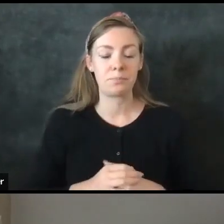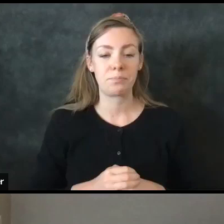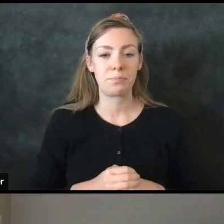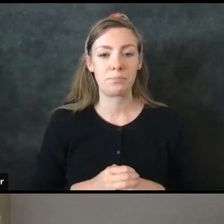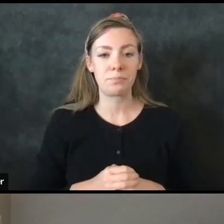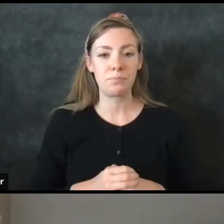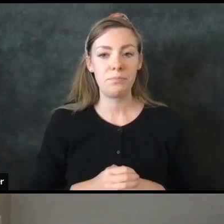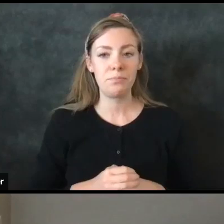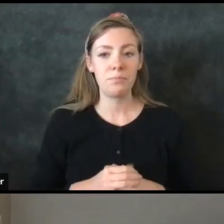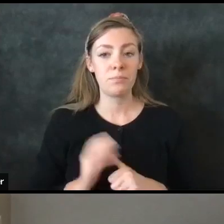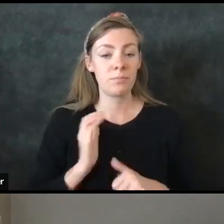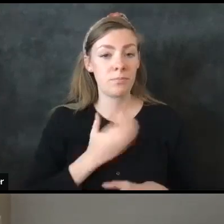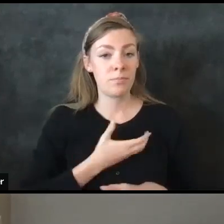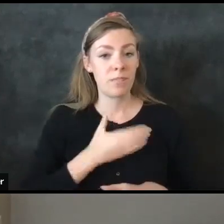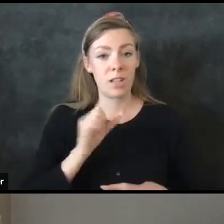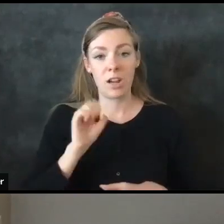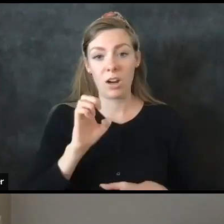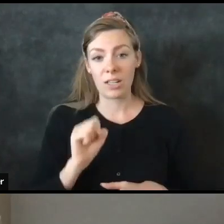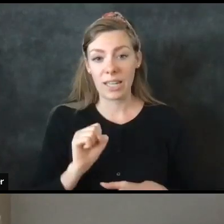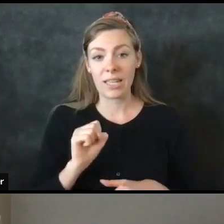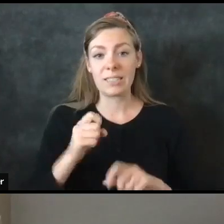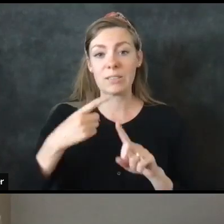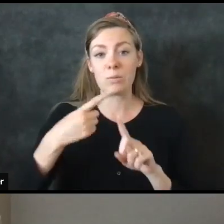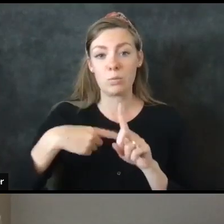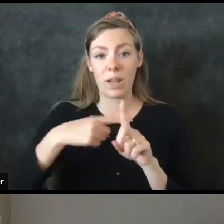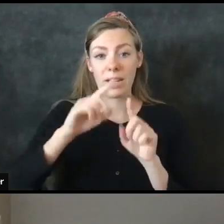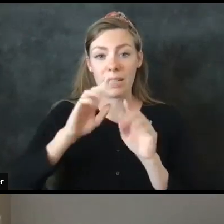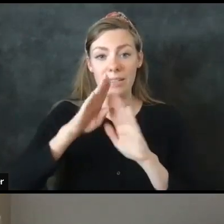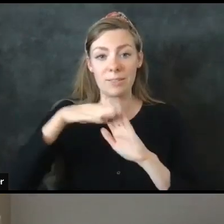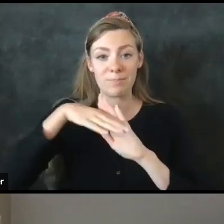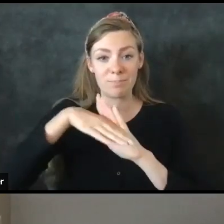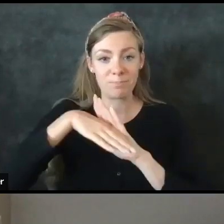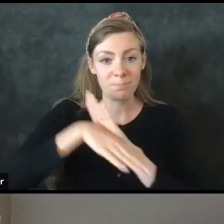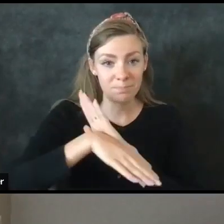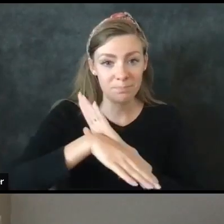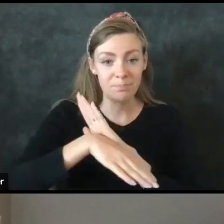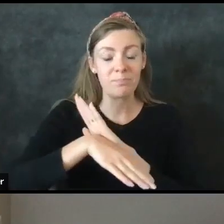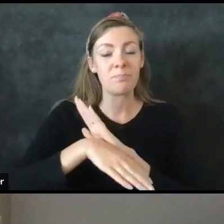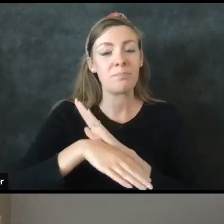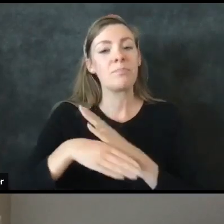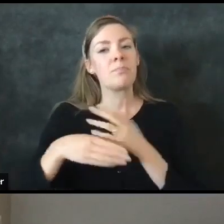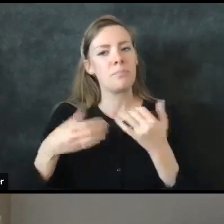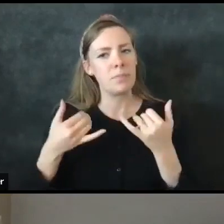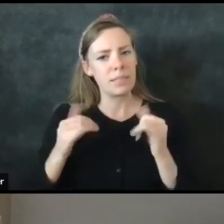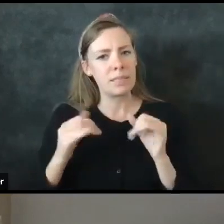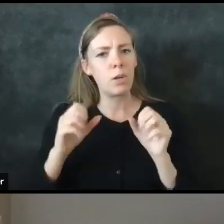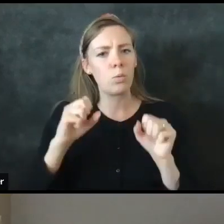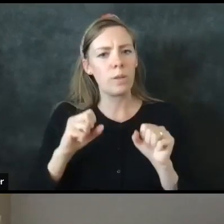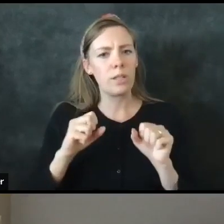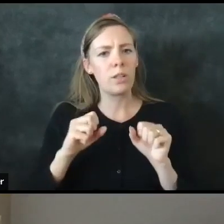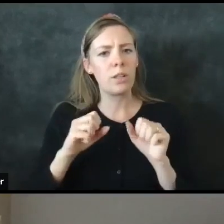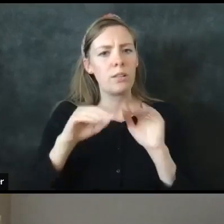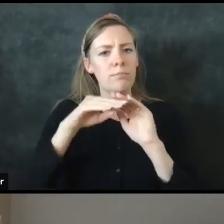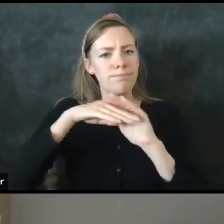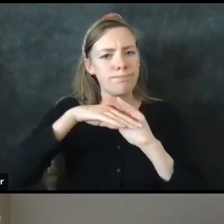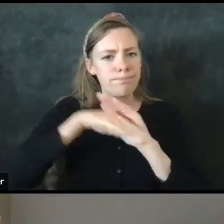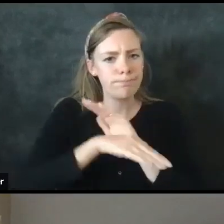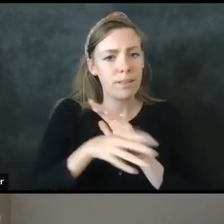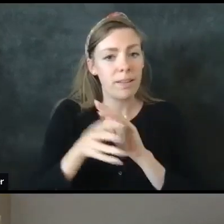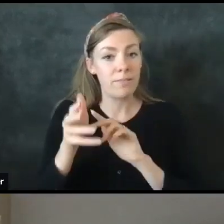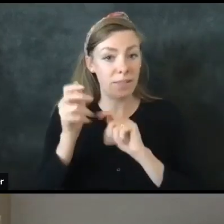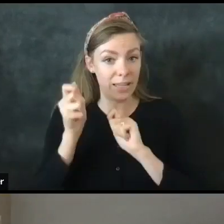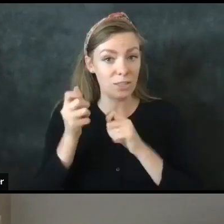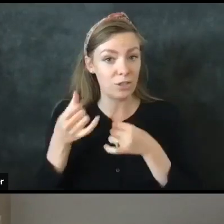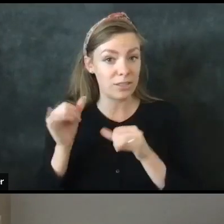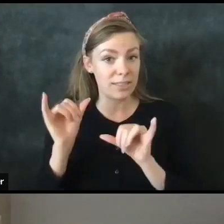While our case rate continues to decline, there's no doubt we could get it down sooner, faster,